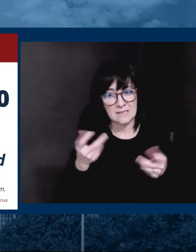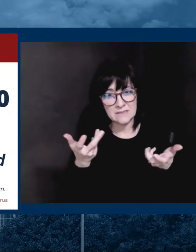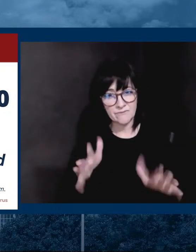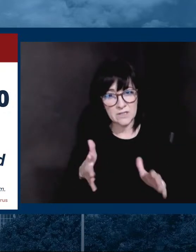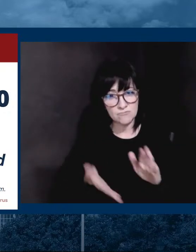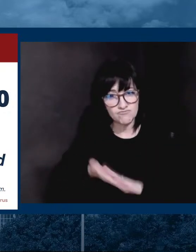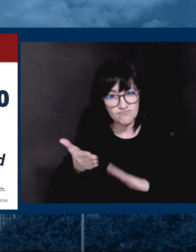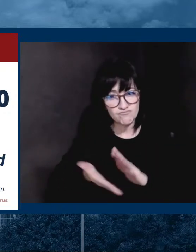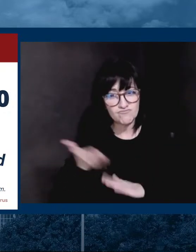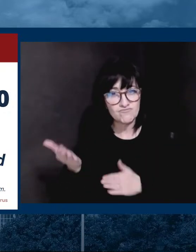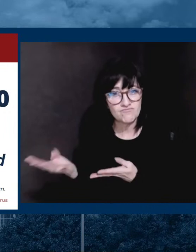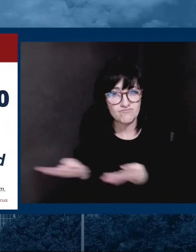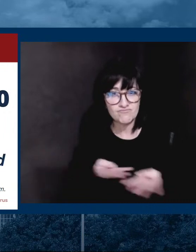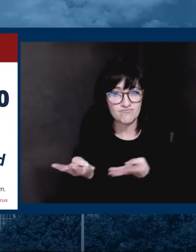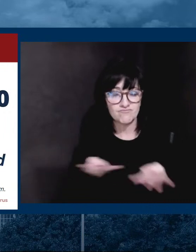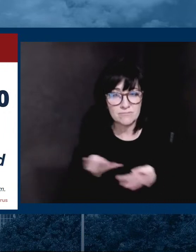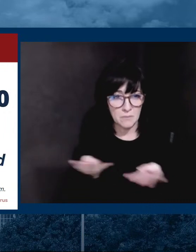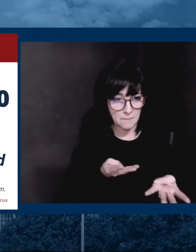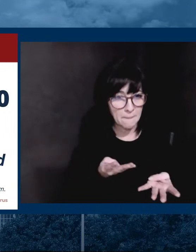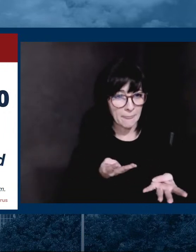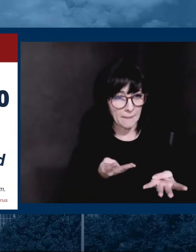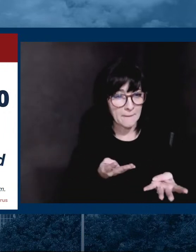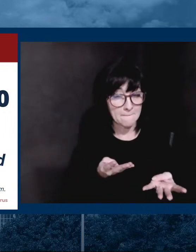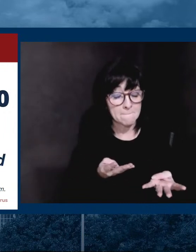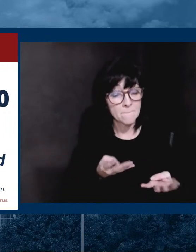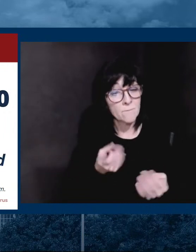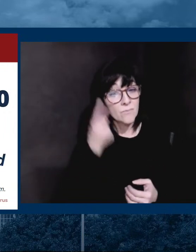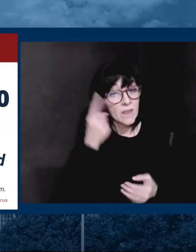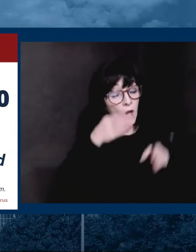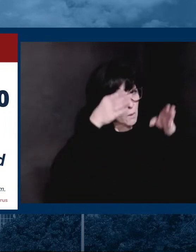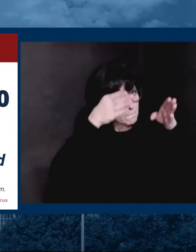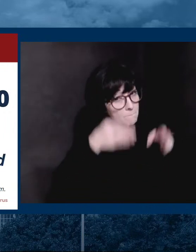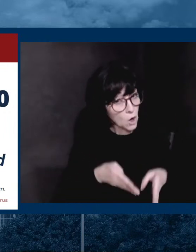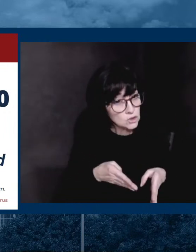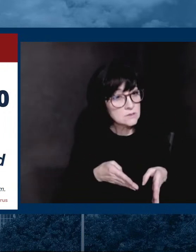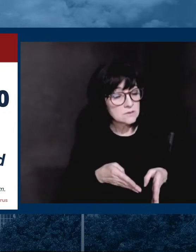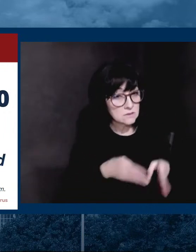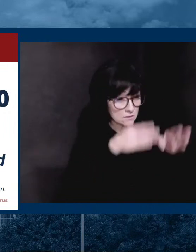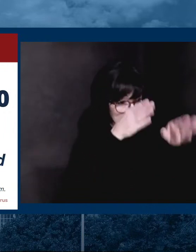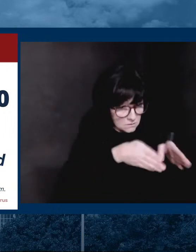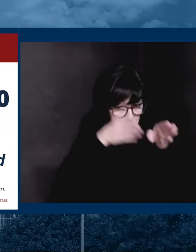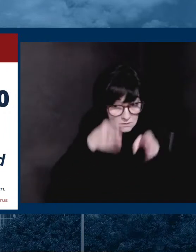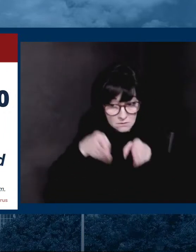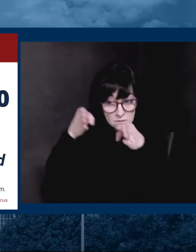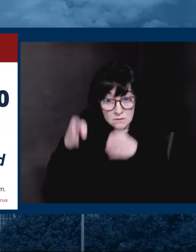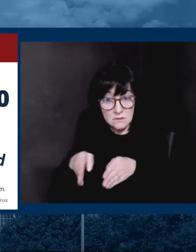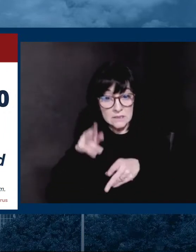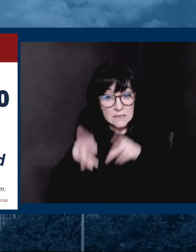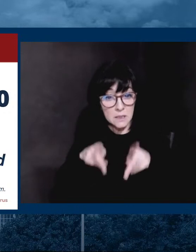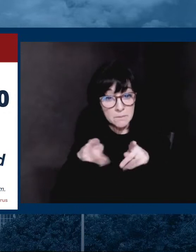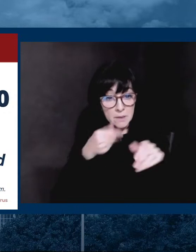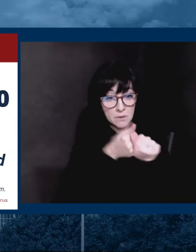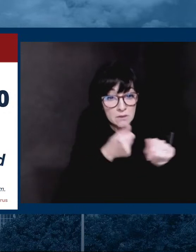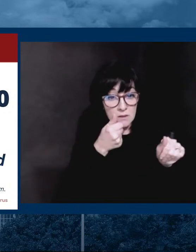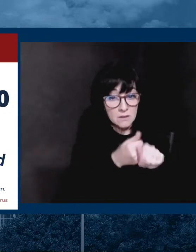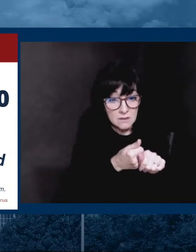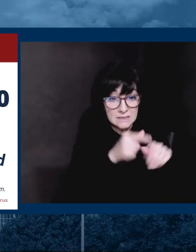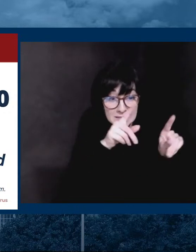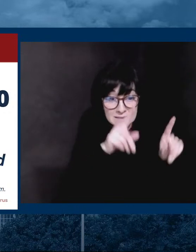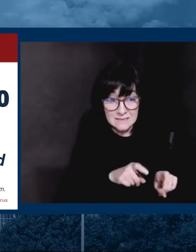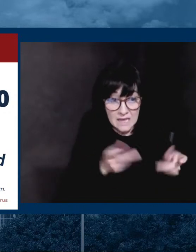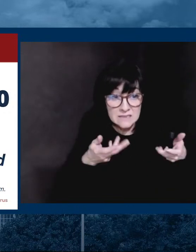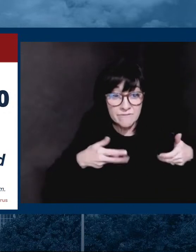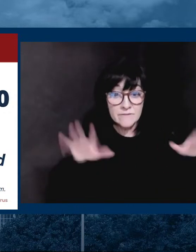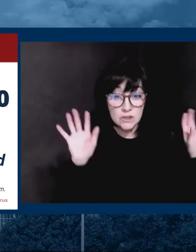just over 500,000 of persons, meaning individuals have been tested once, twice, 3,